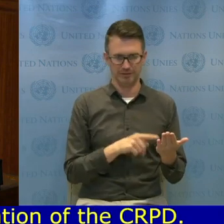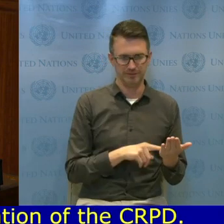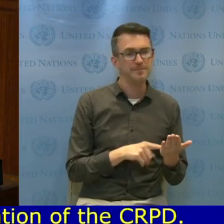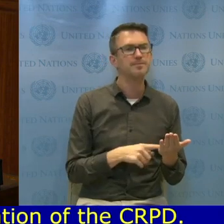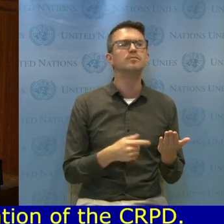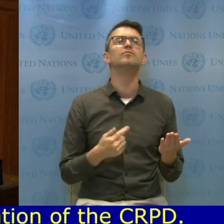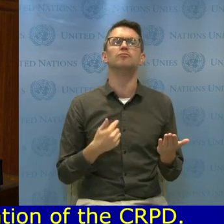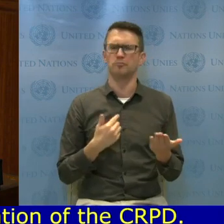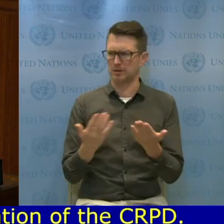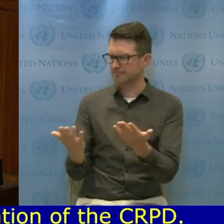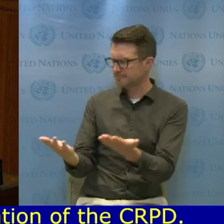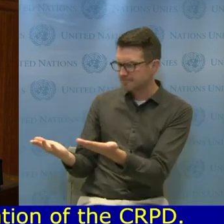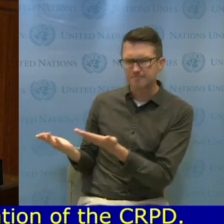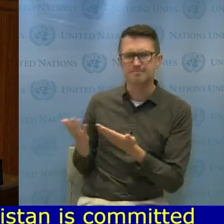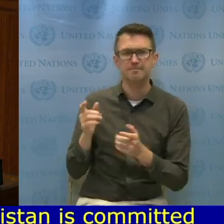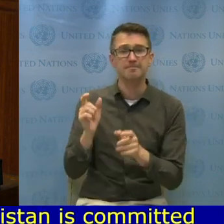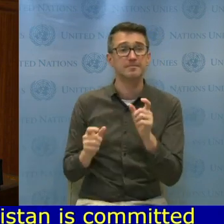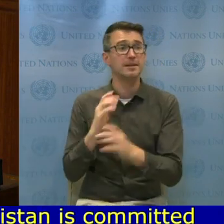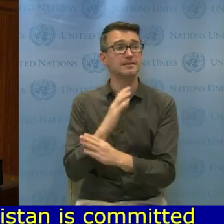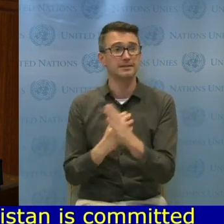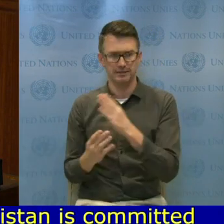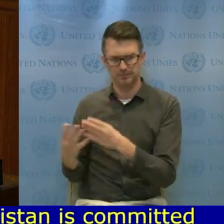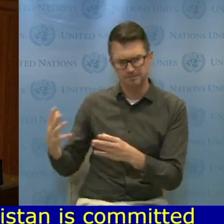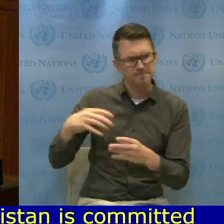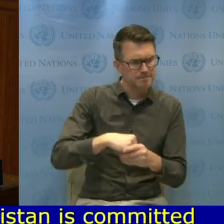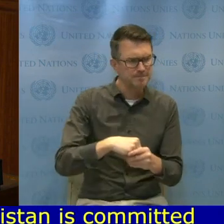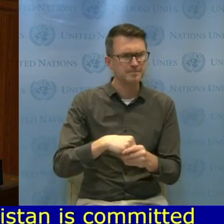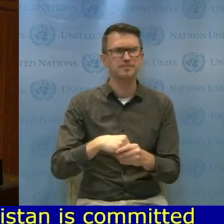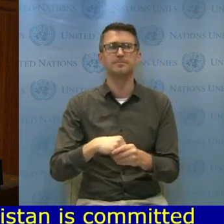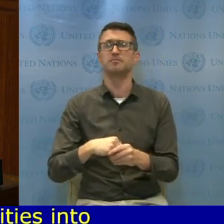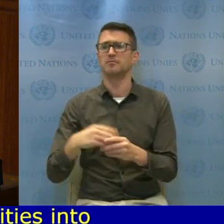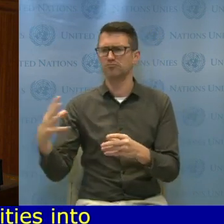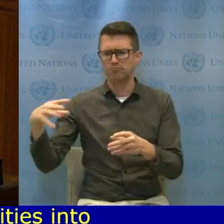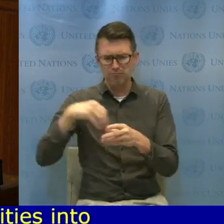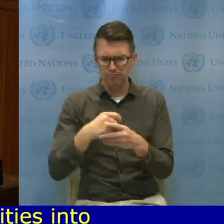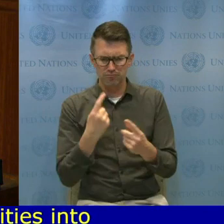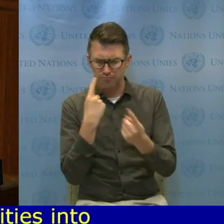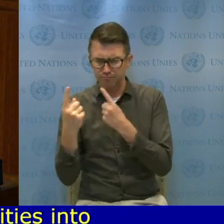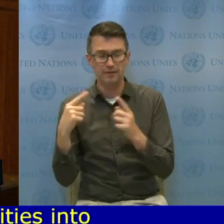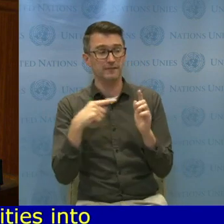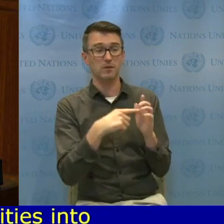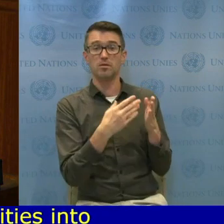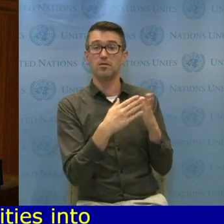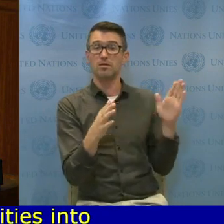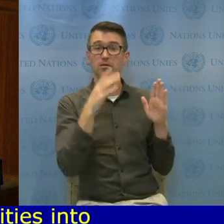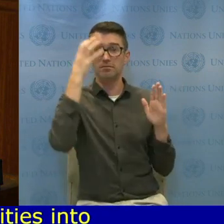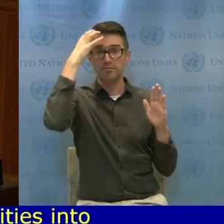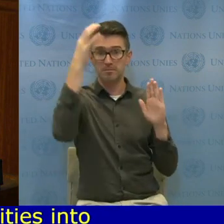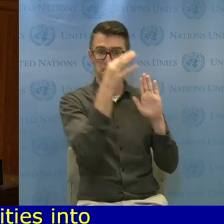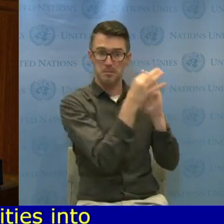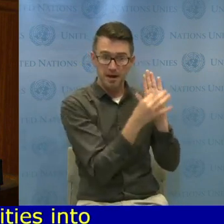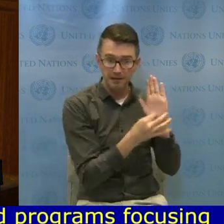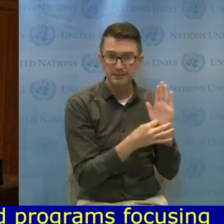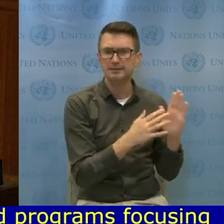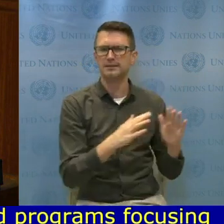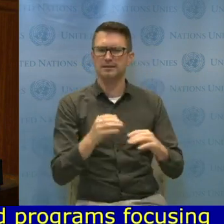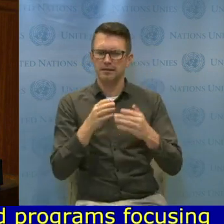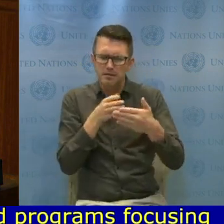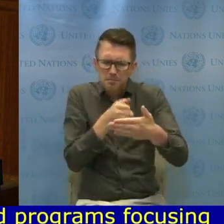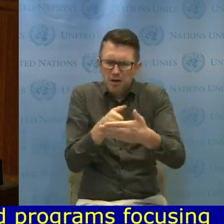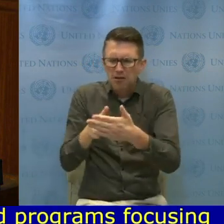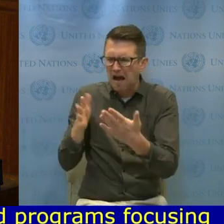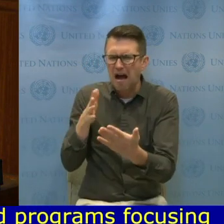programs focusing on their needs, identifying barriers, and providing strategic guidelines to overcome difficulties faced by persons with